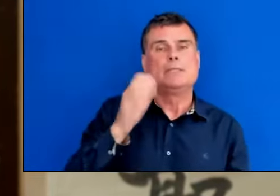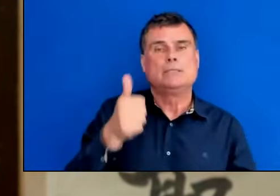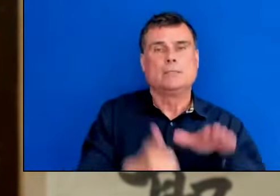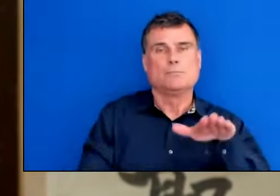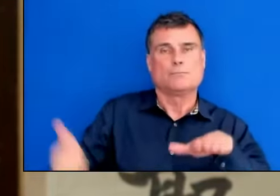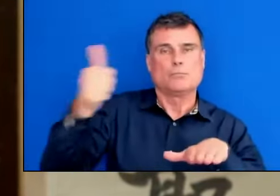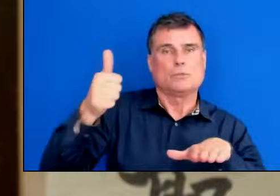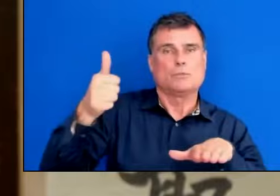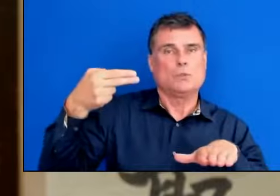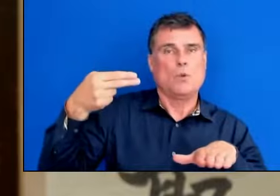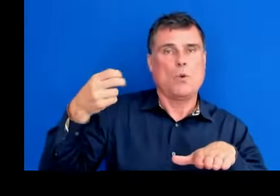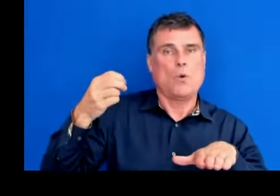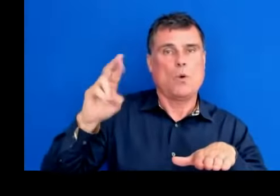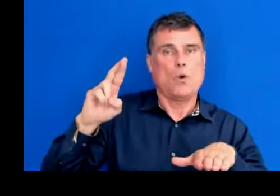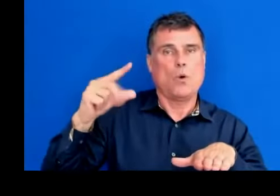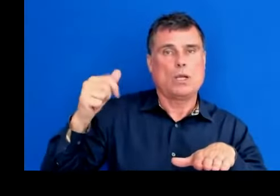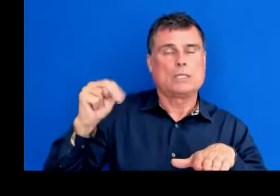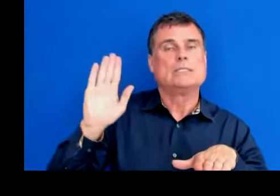say a few words.